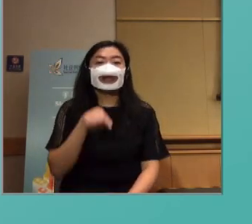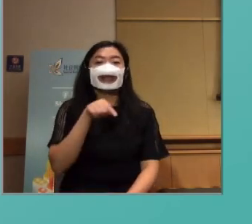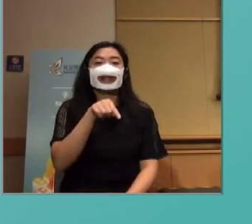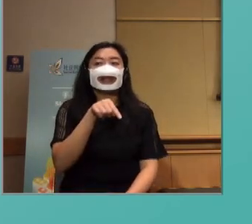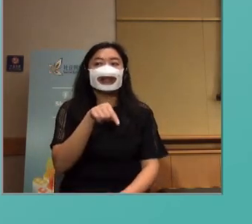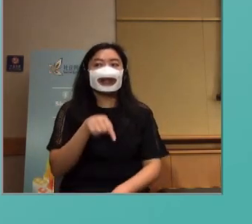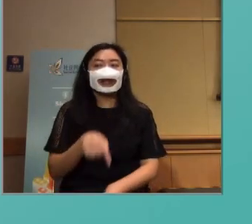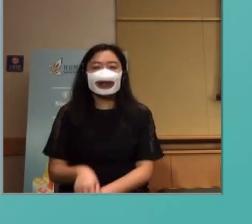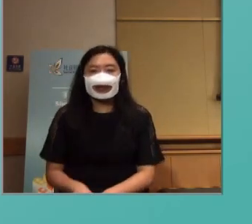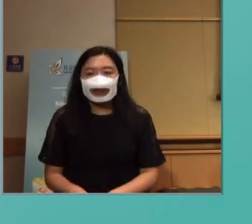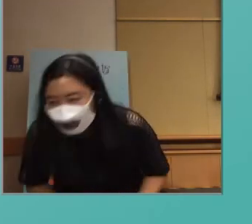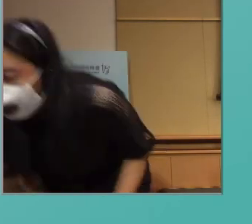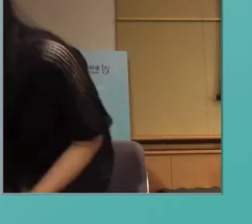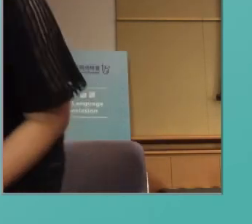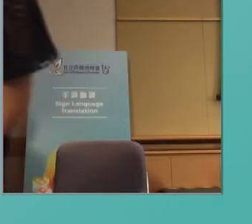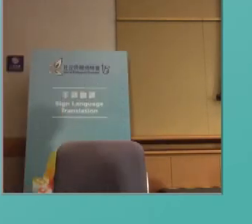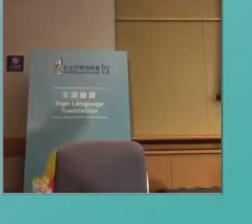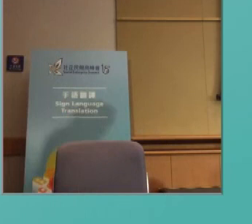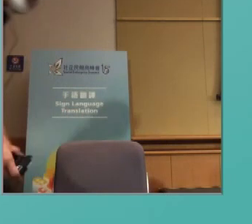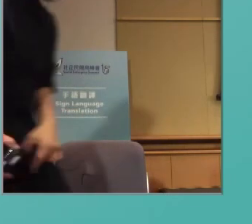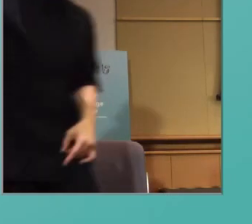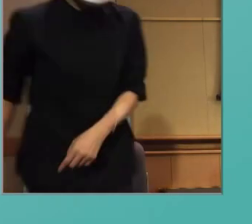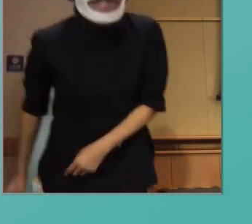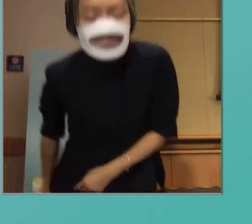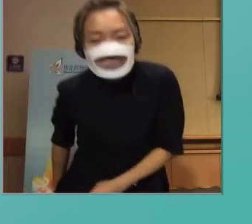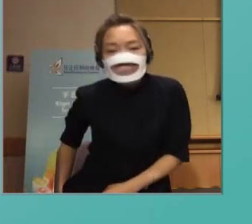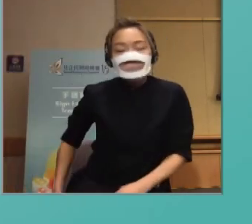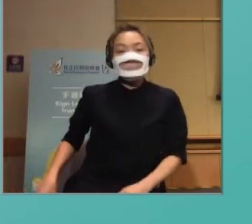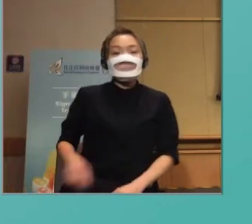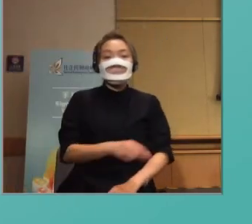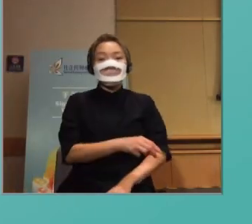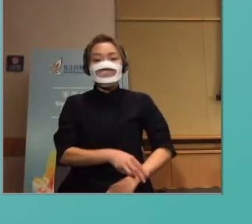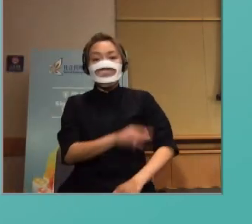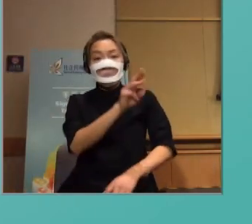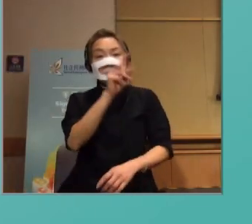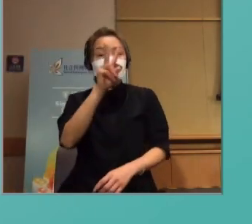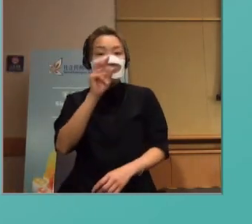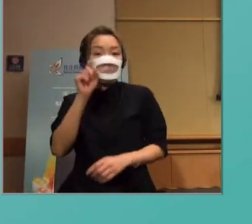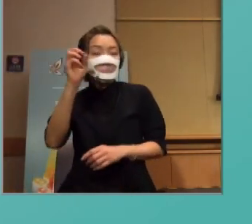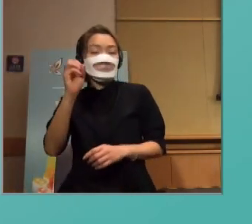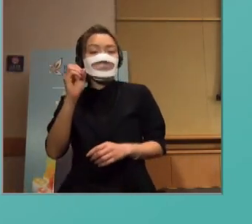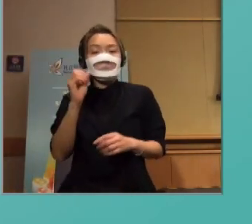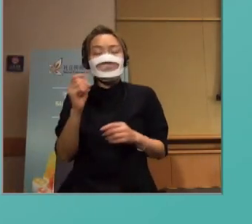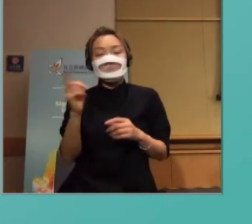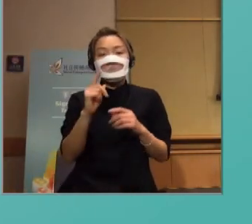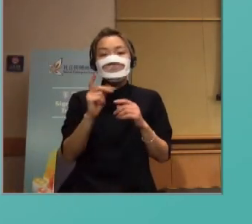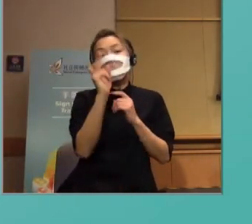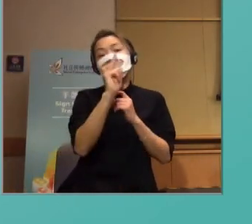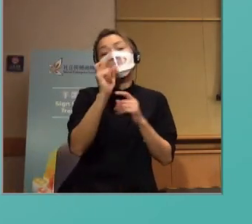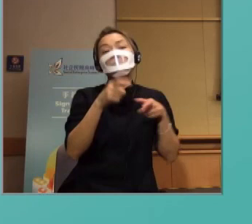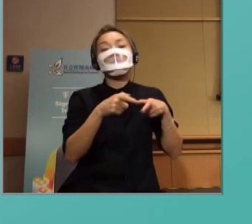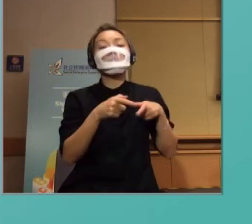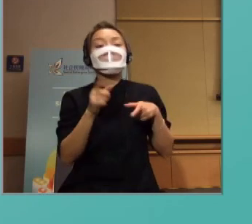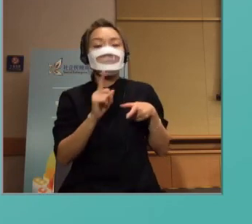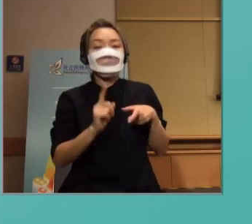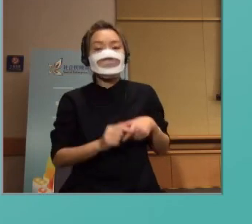yet. In Web 2, it's all centralized, and you really have to read the fine print before you buy